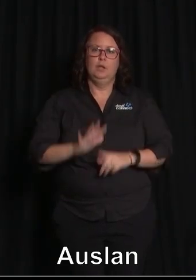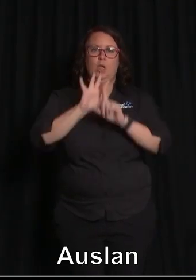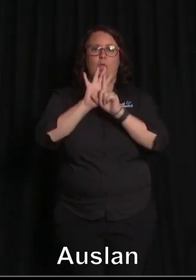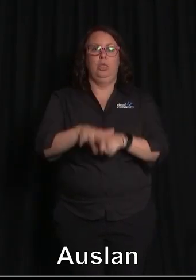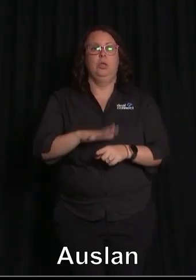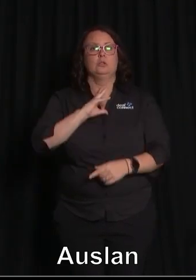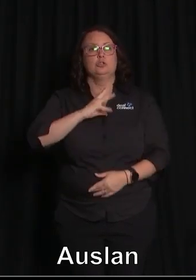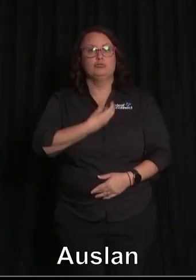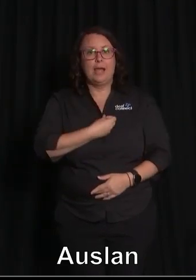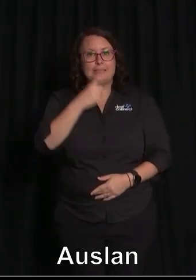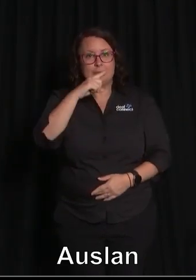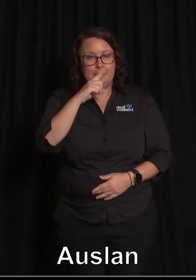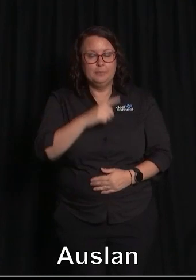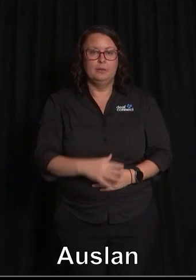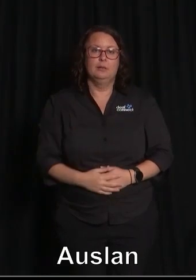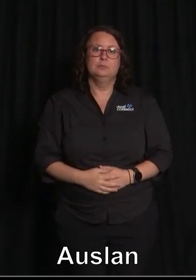ideologies,